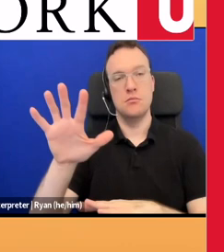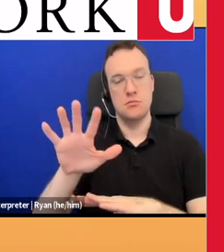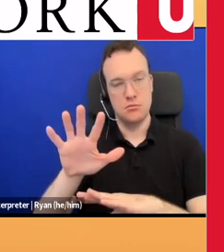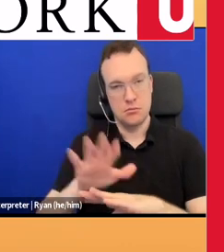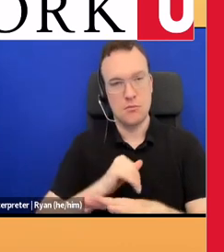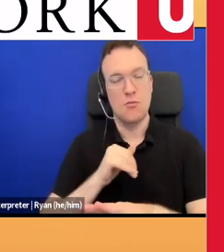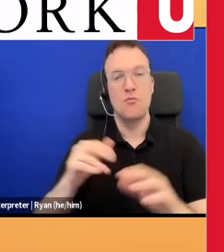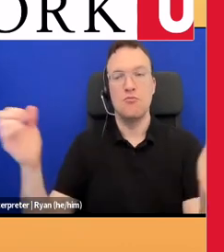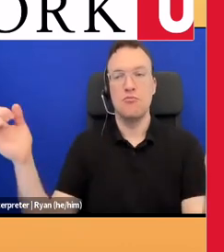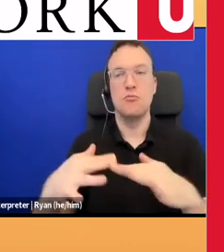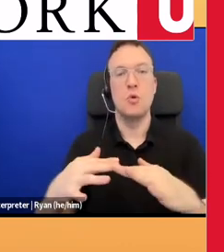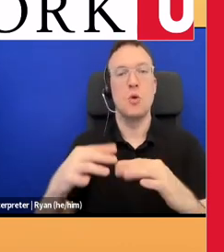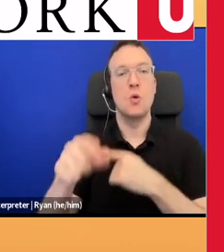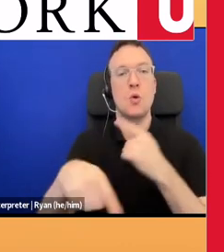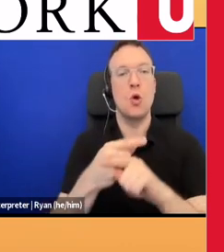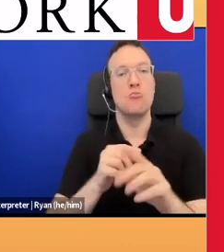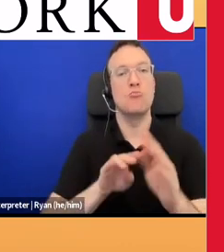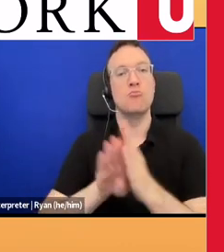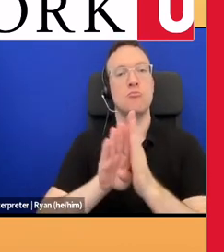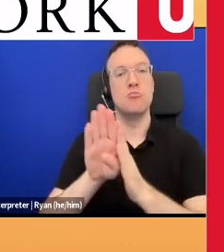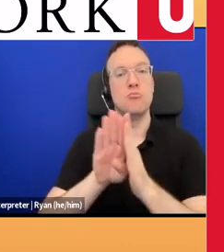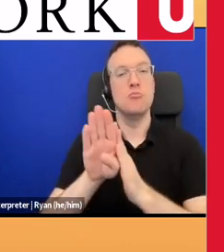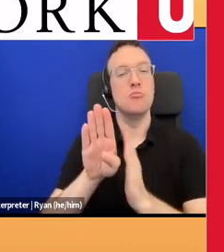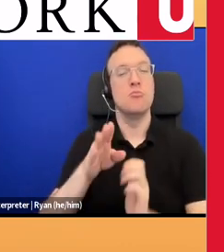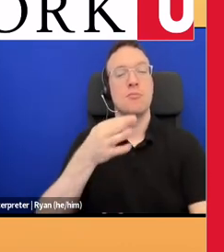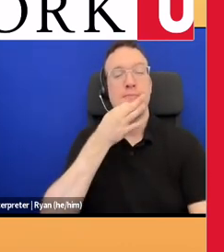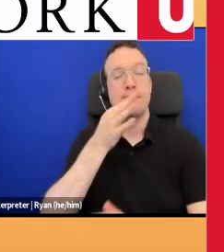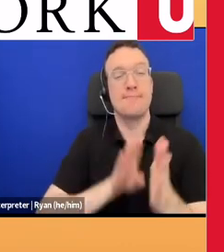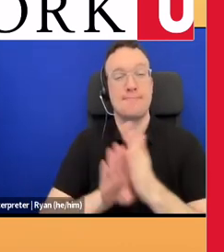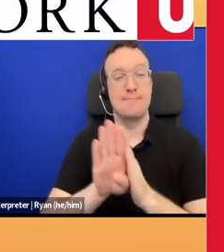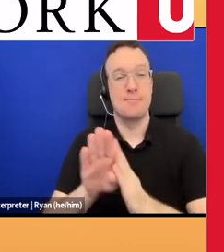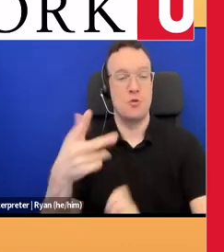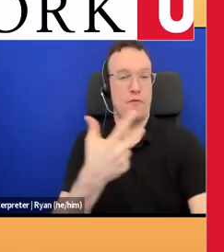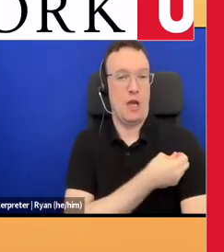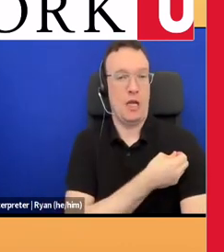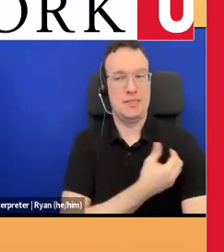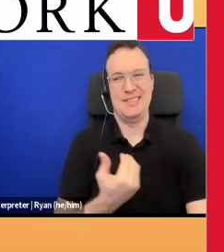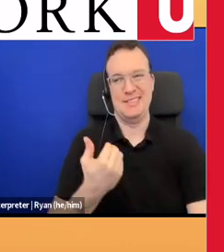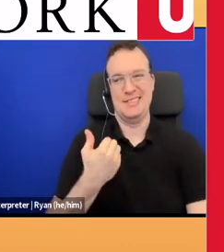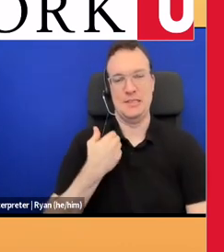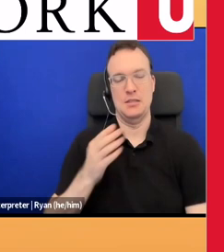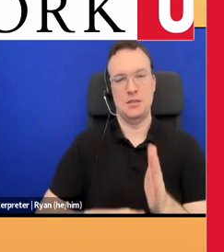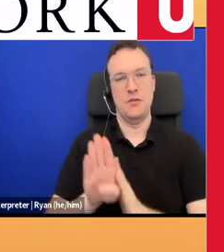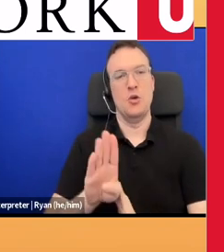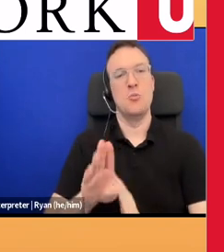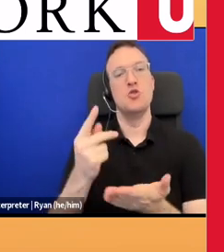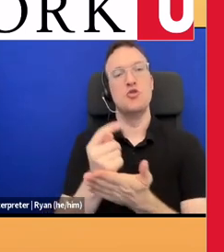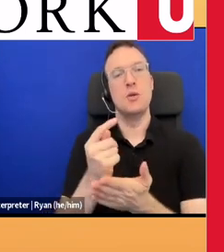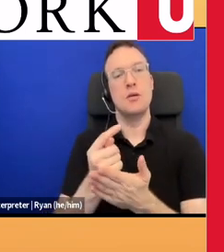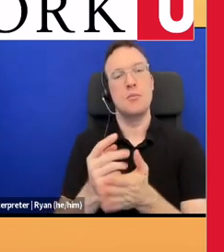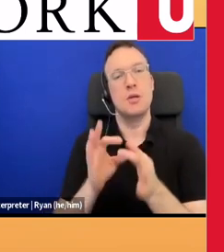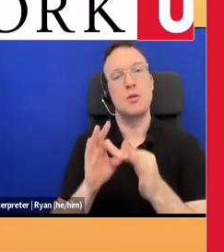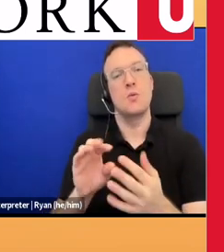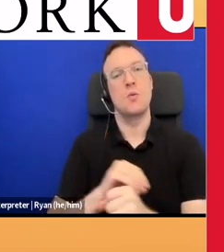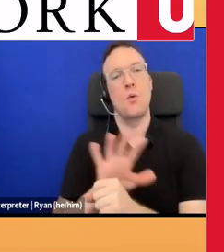global experts to develop a vaccine, initially and more recently, to develop treatments for